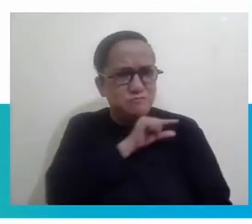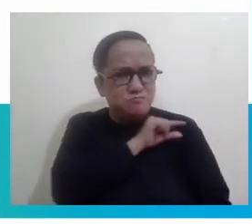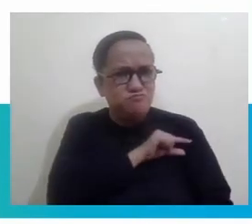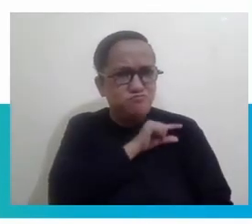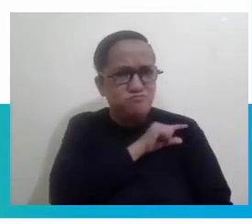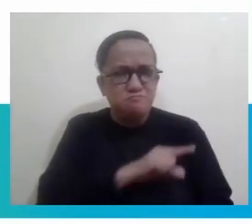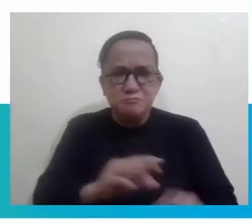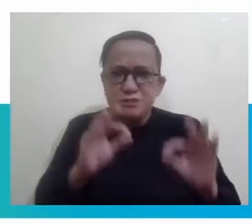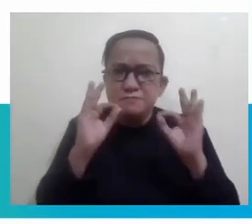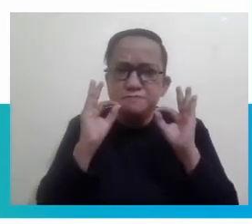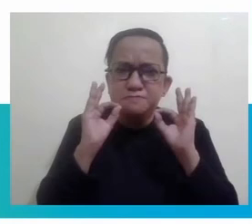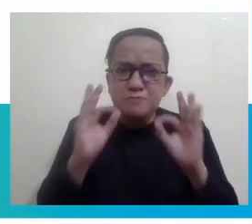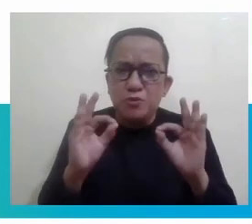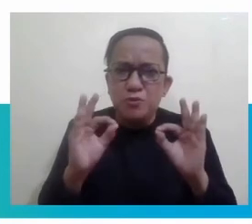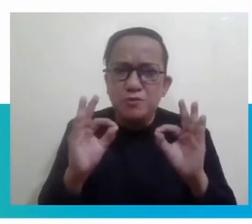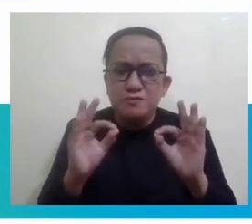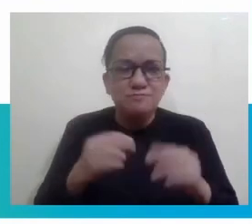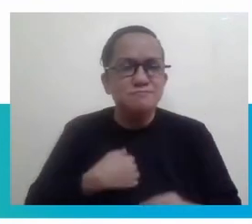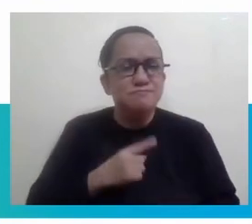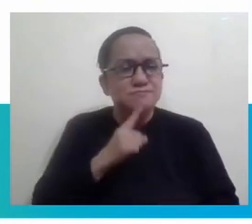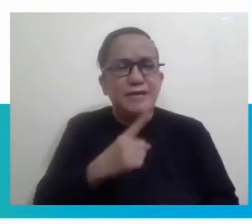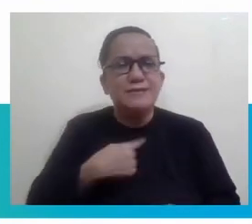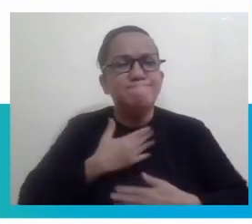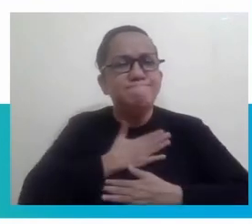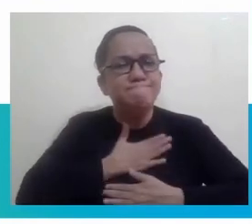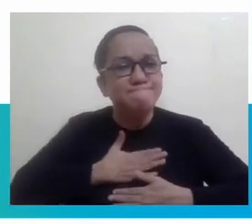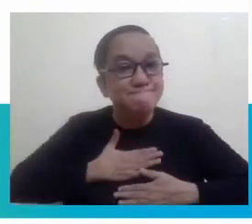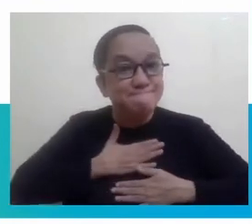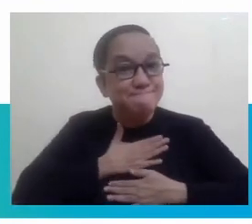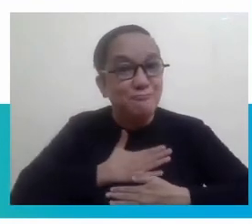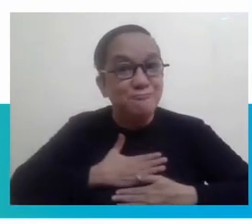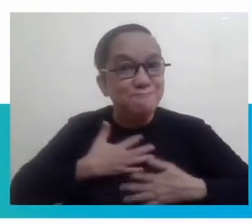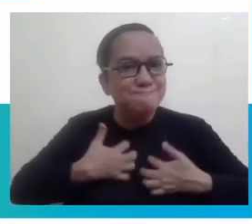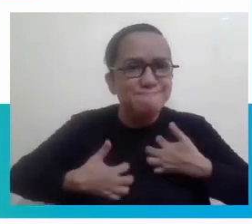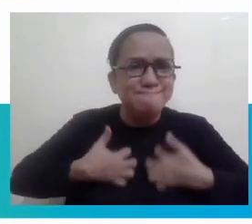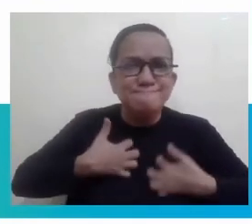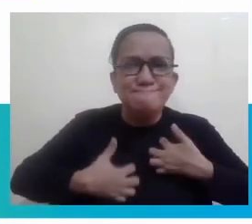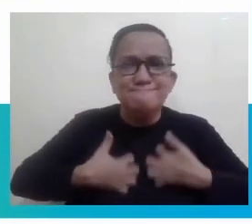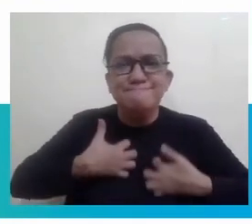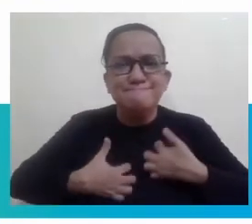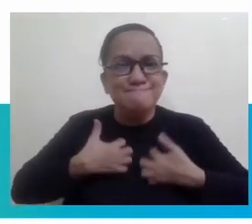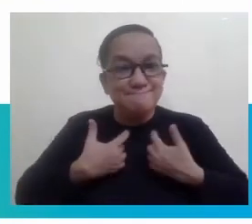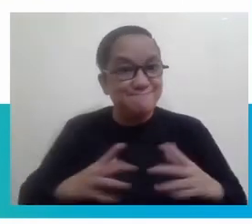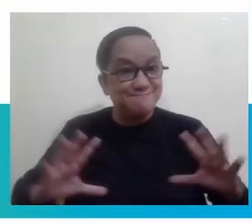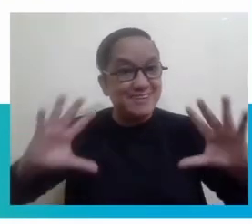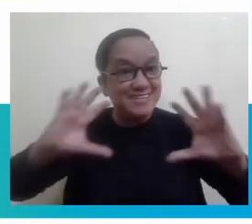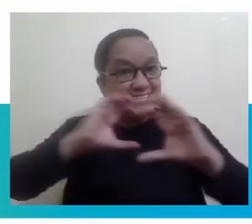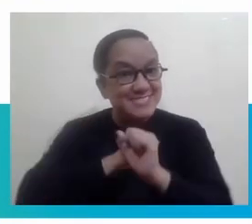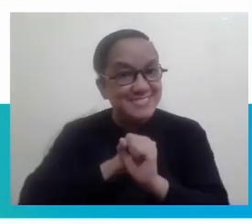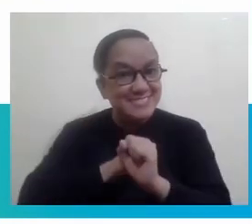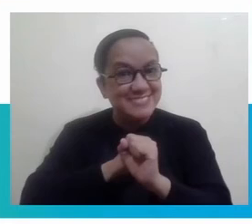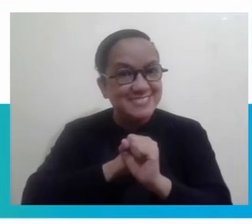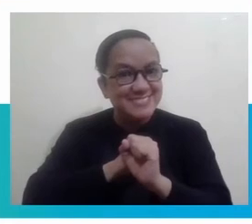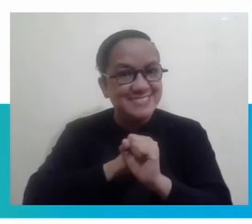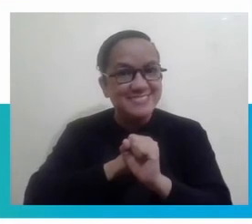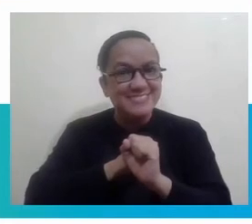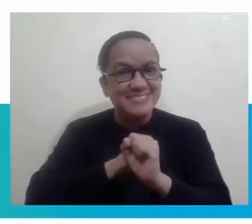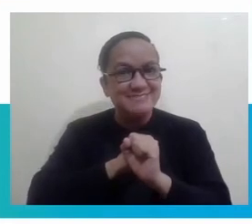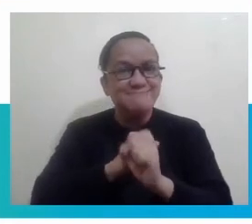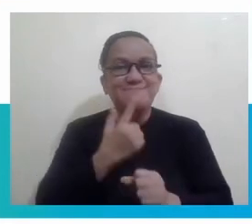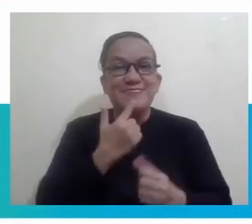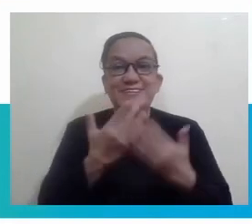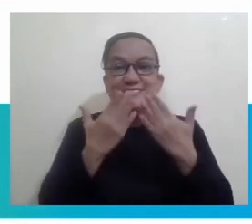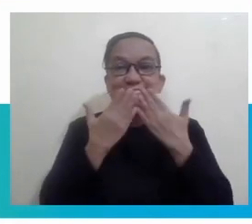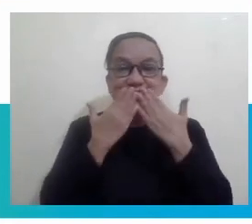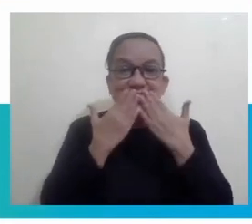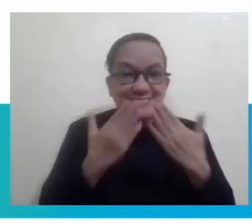that. Now, this is the end of our event. And I really want to express our sincere thanks and appreciation